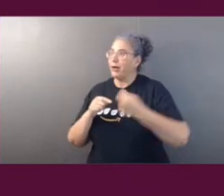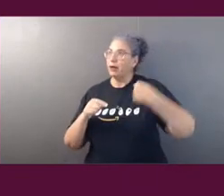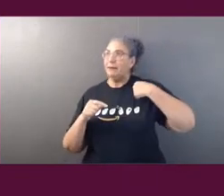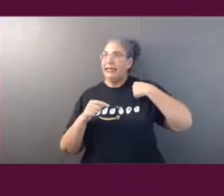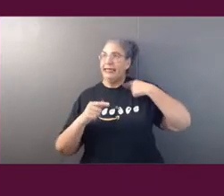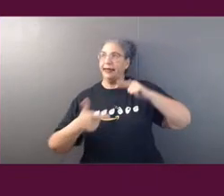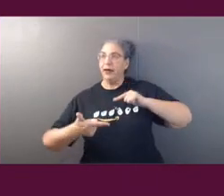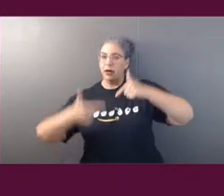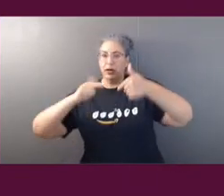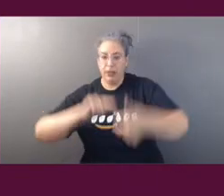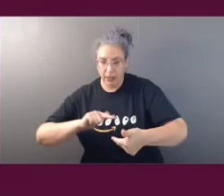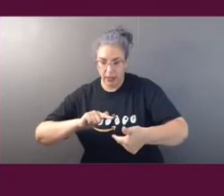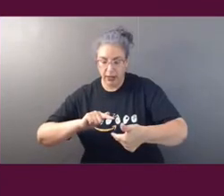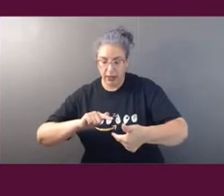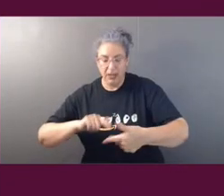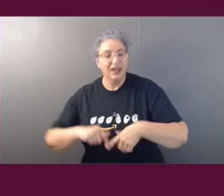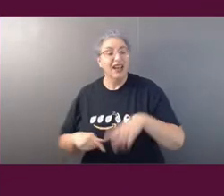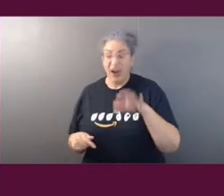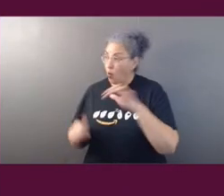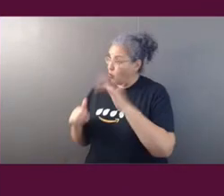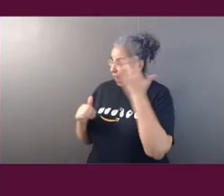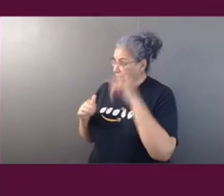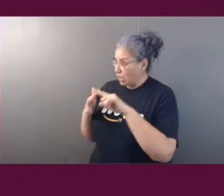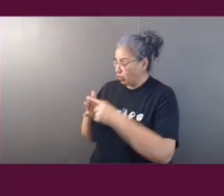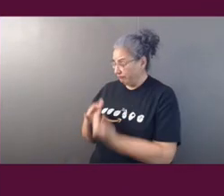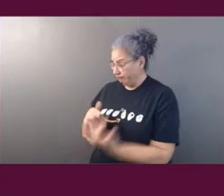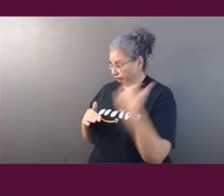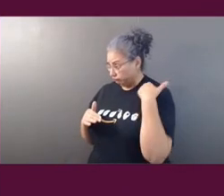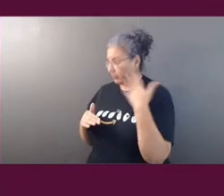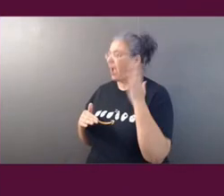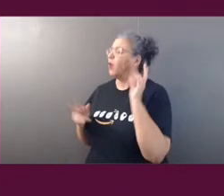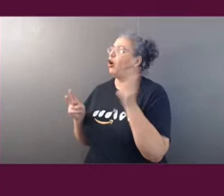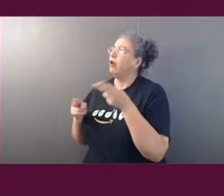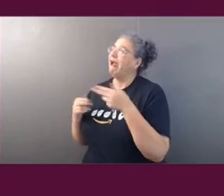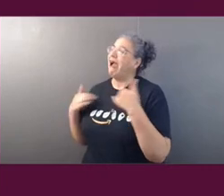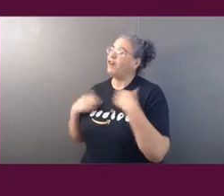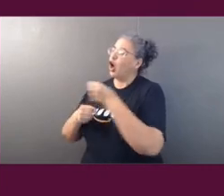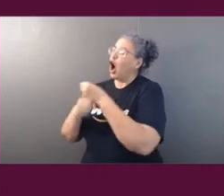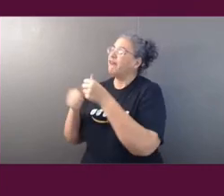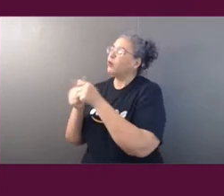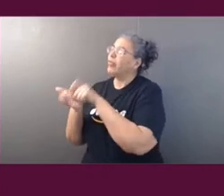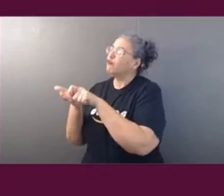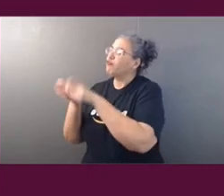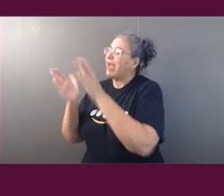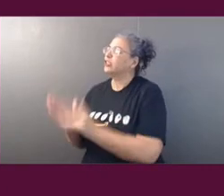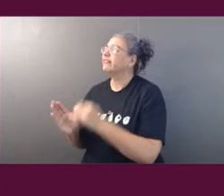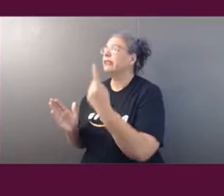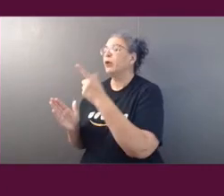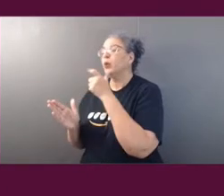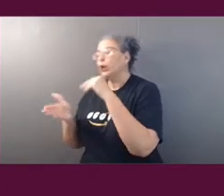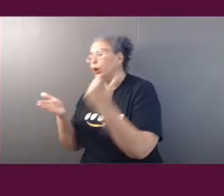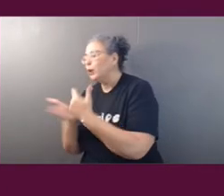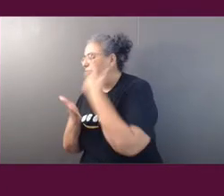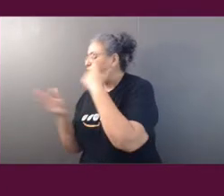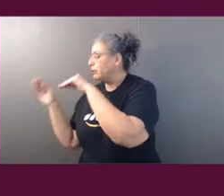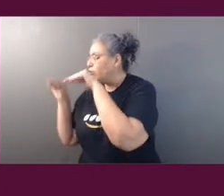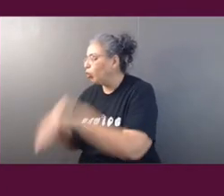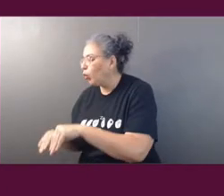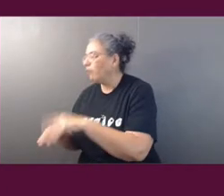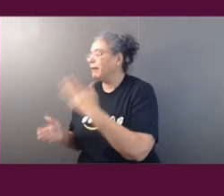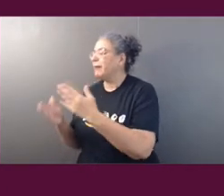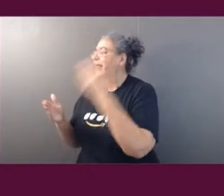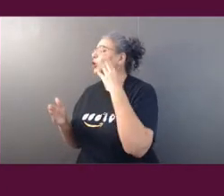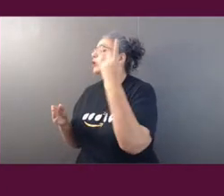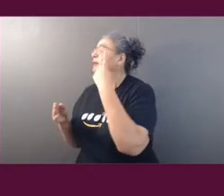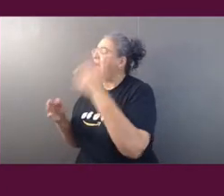because I would have coffee with writers, right? Anybody who was new to the town and they knew a friend, or that I would sit